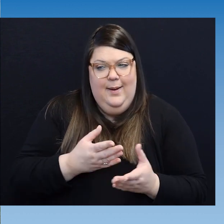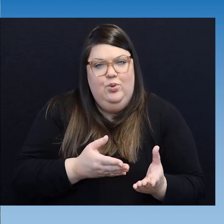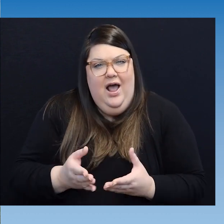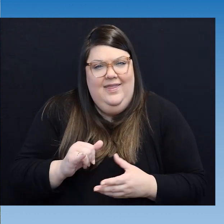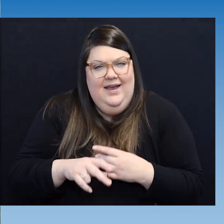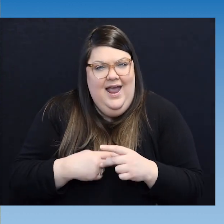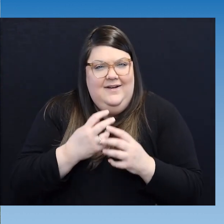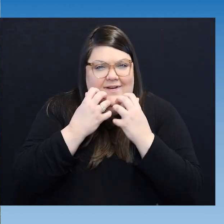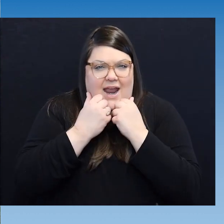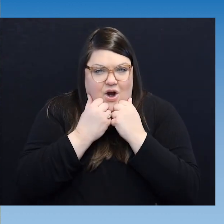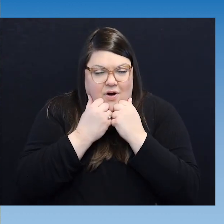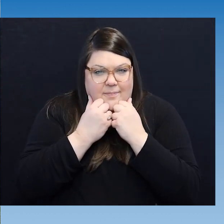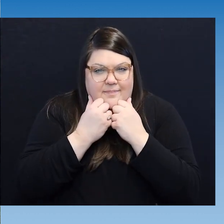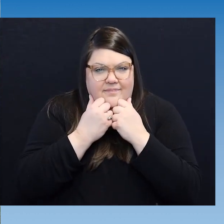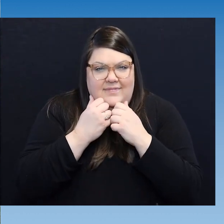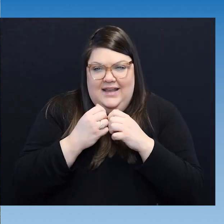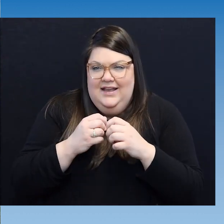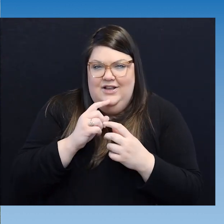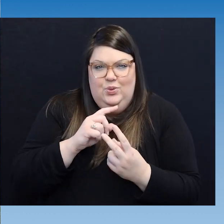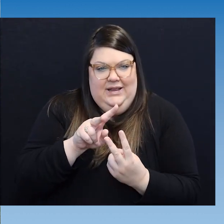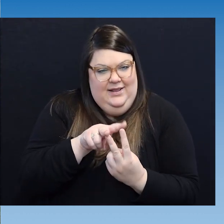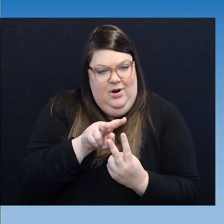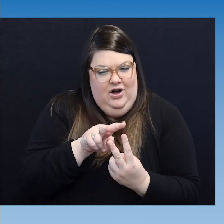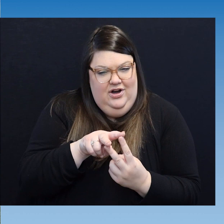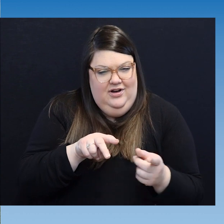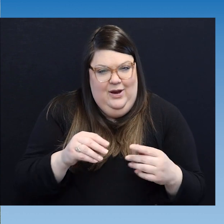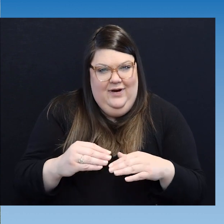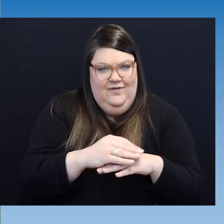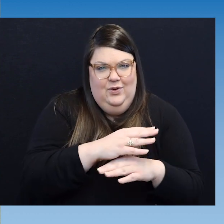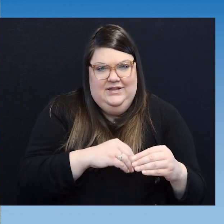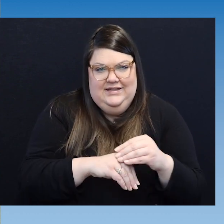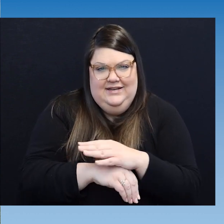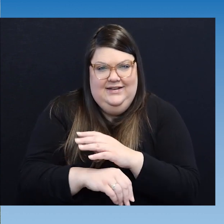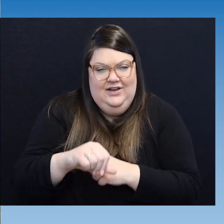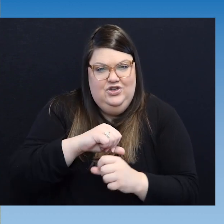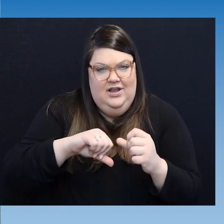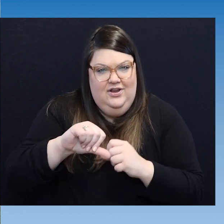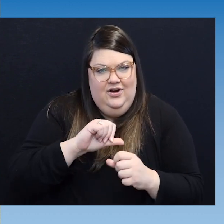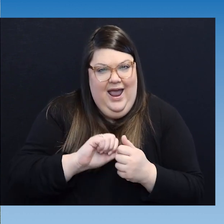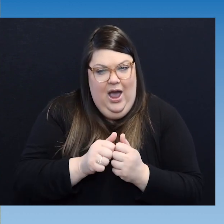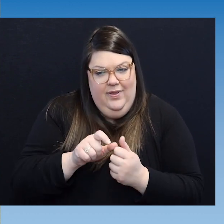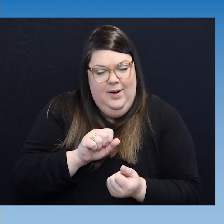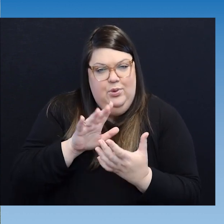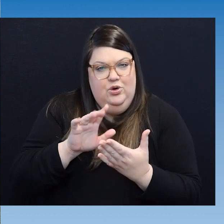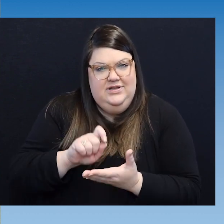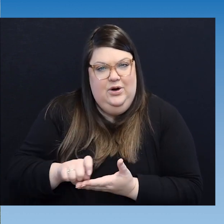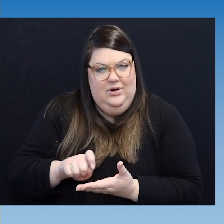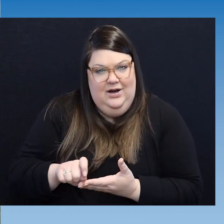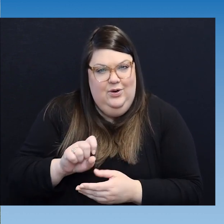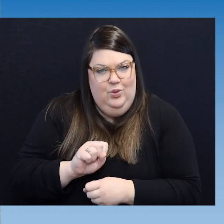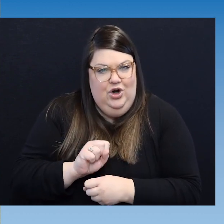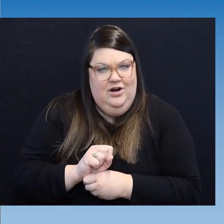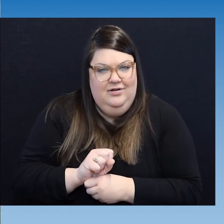of care that their caregivers were offering was also rubbing off on them in the way that they were approaching their work. So that